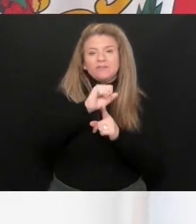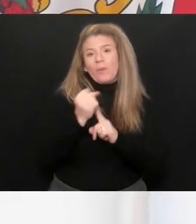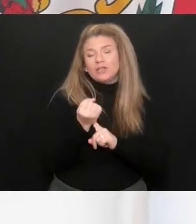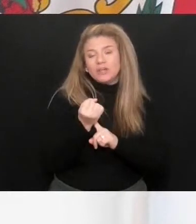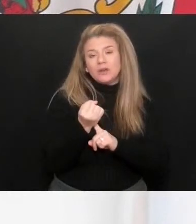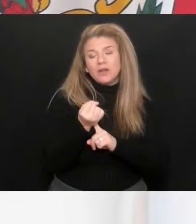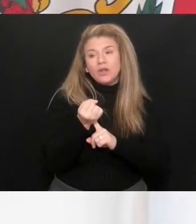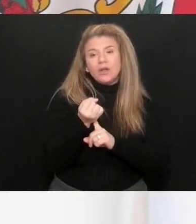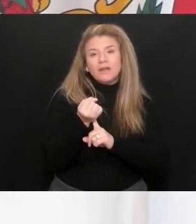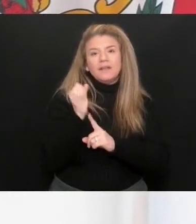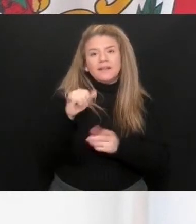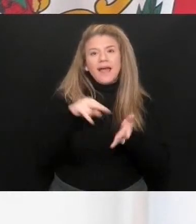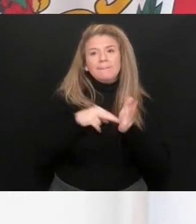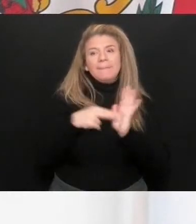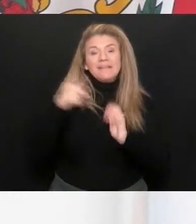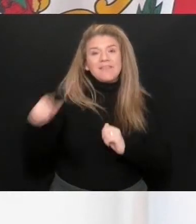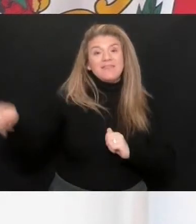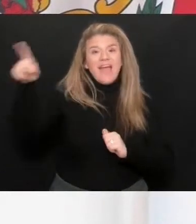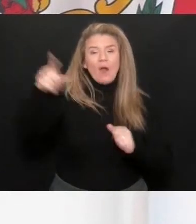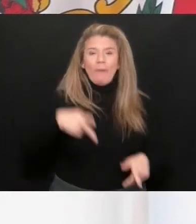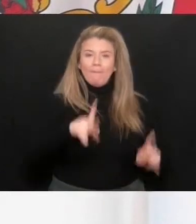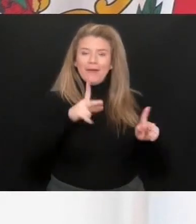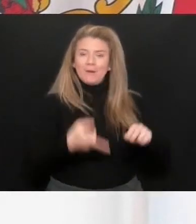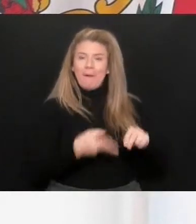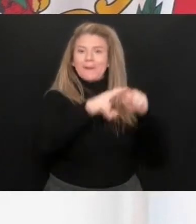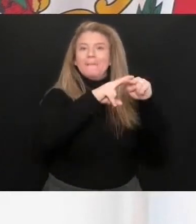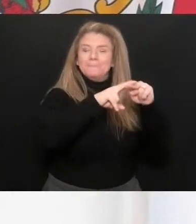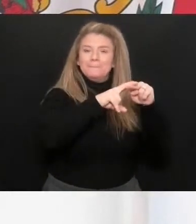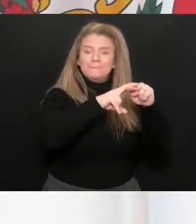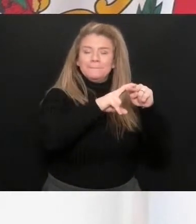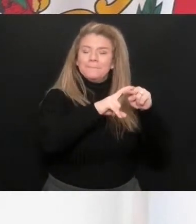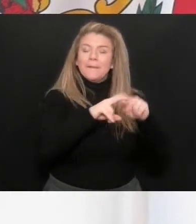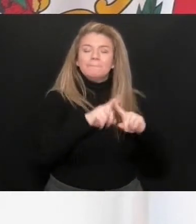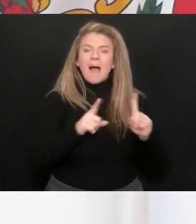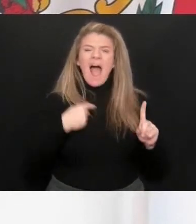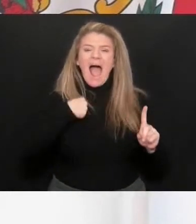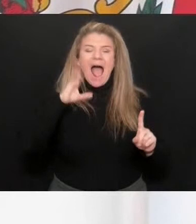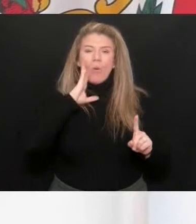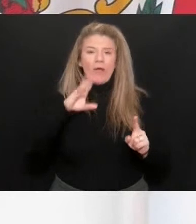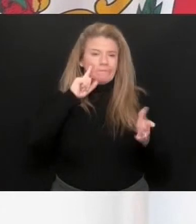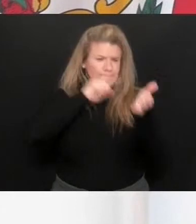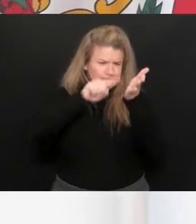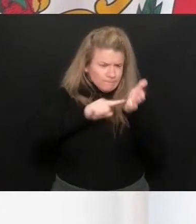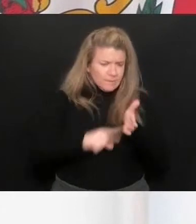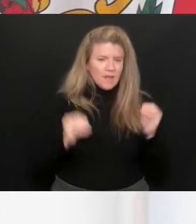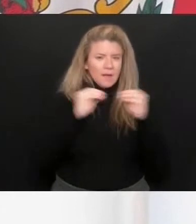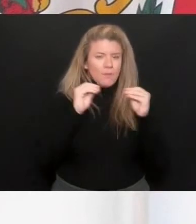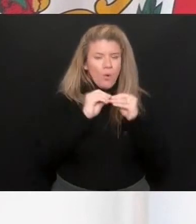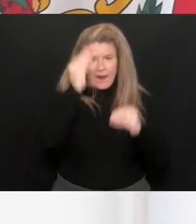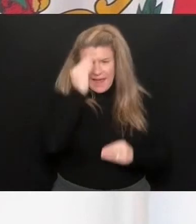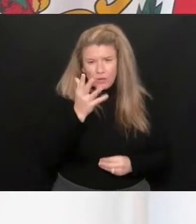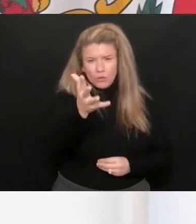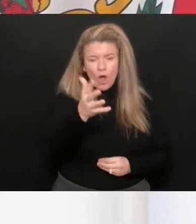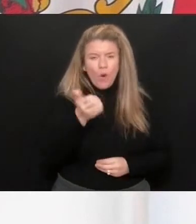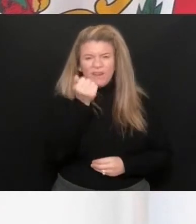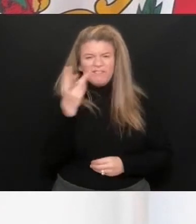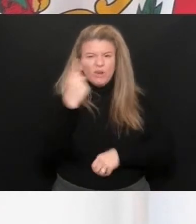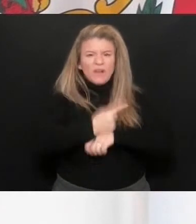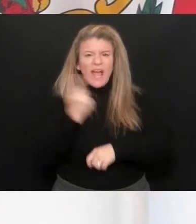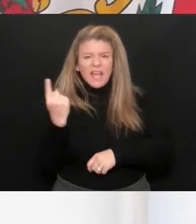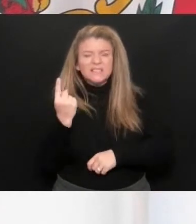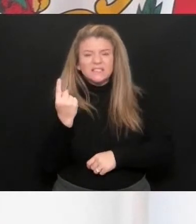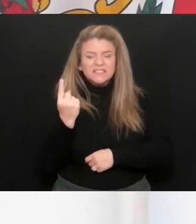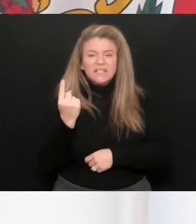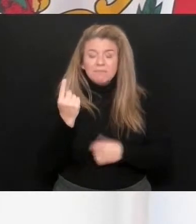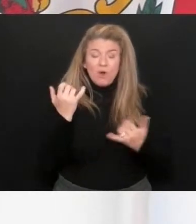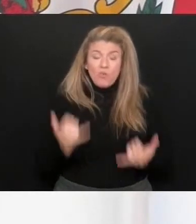situation where they can bump it up some. But I'll have more information in the days ahead. But right now,